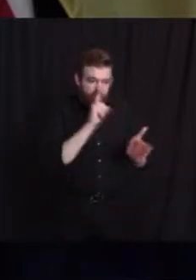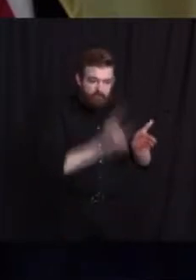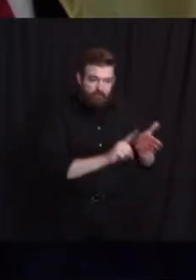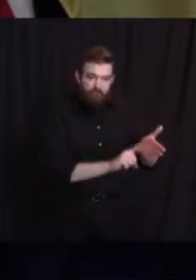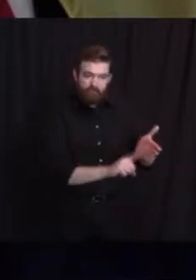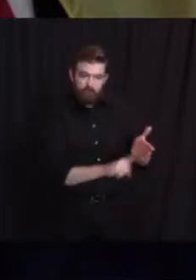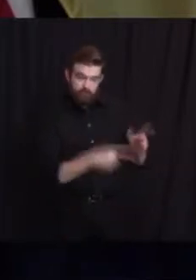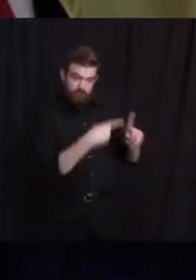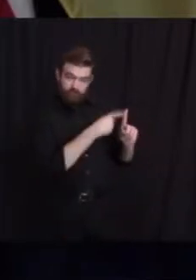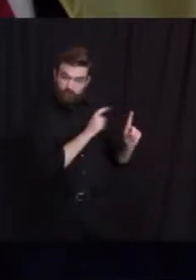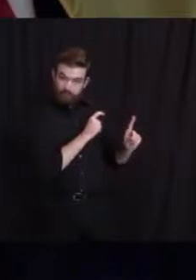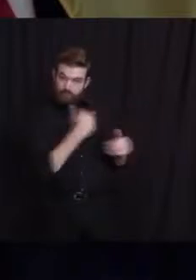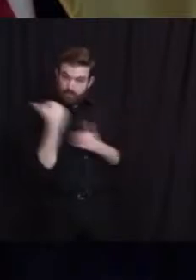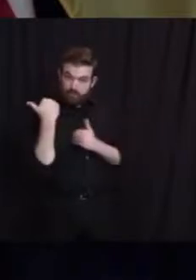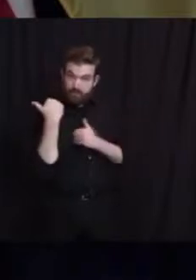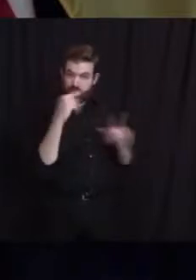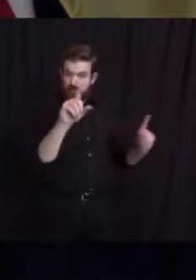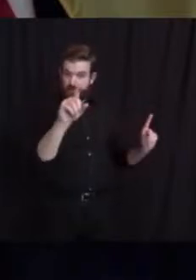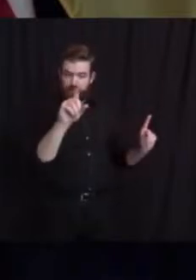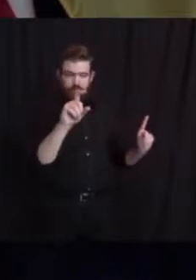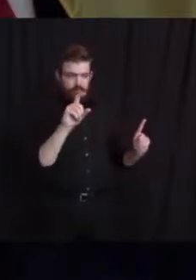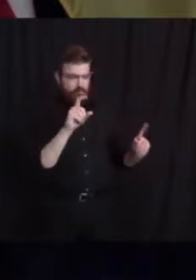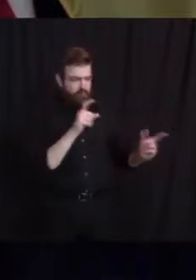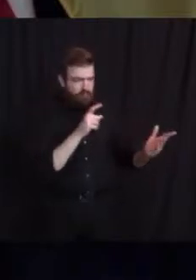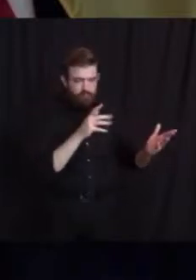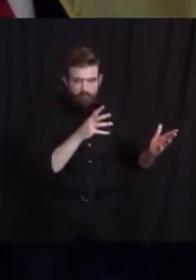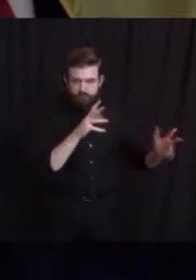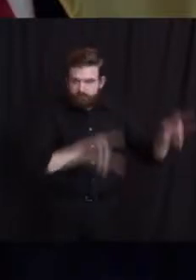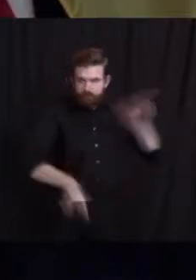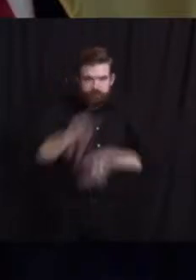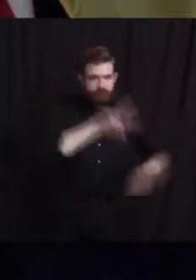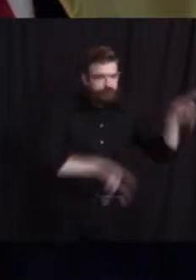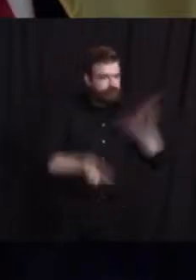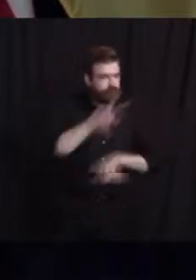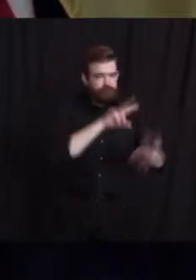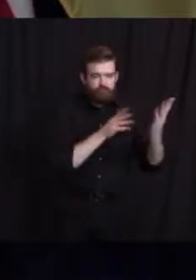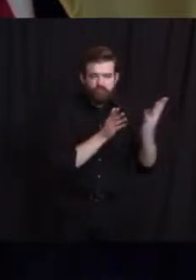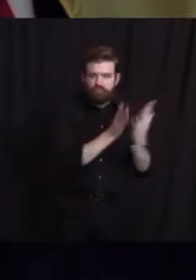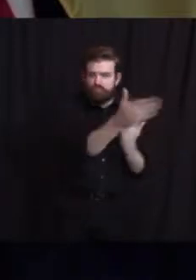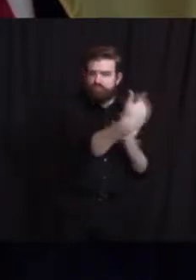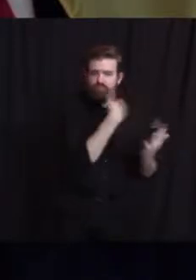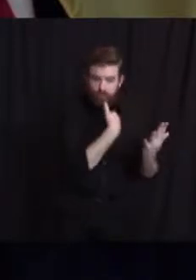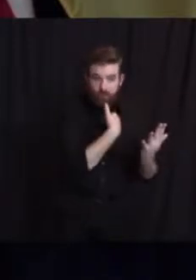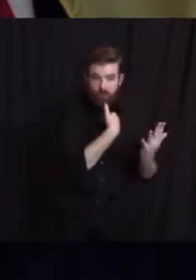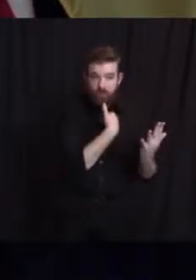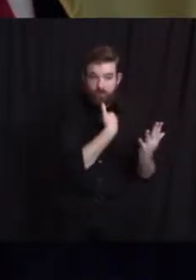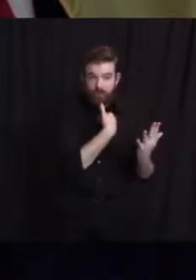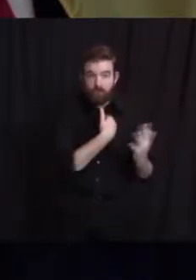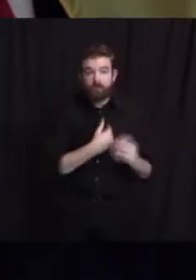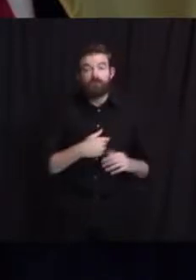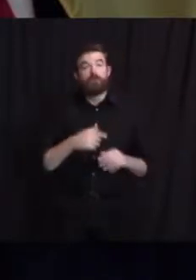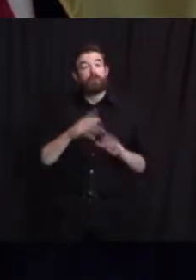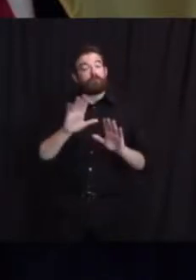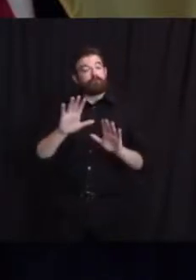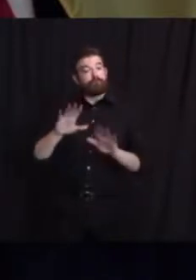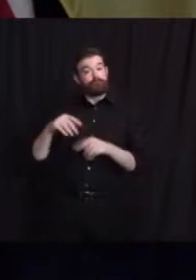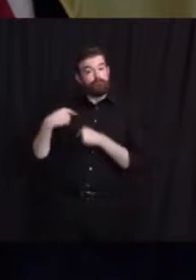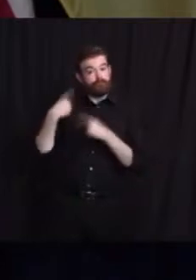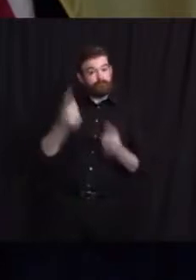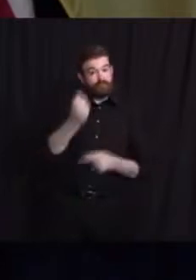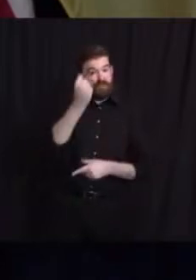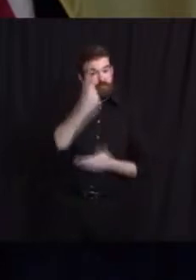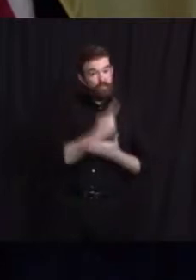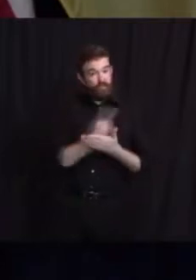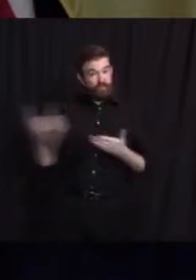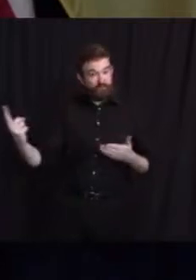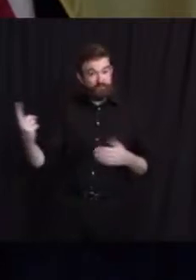transparency. Not many people know it, but I know maybe the governor and lieutenant governor know. For the last 11 weeks, 7 days a week, I get